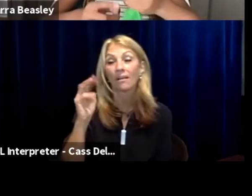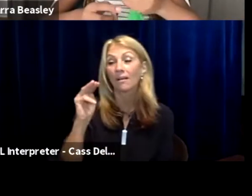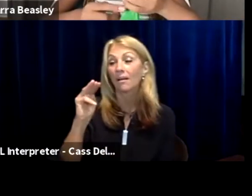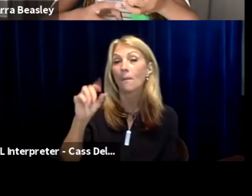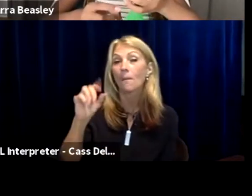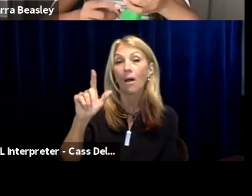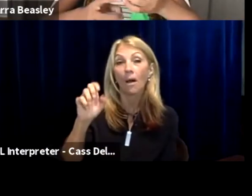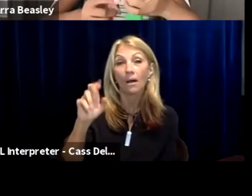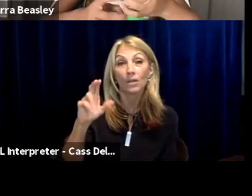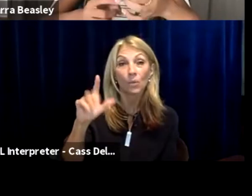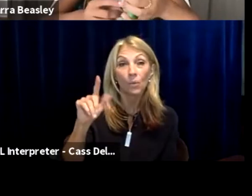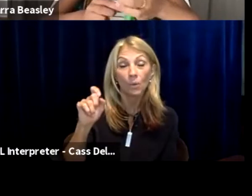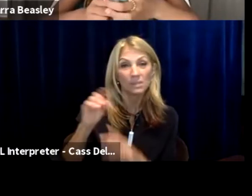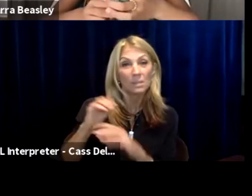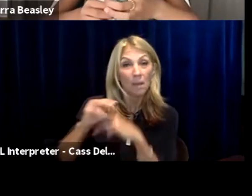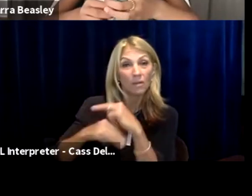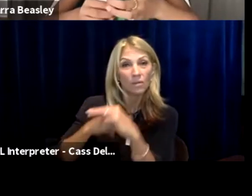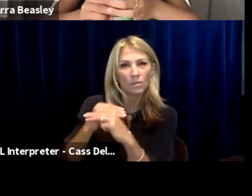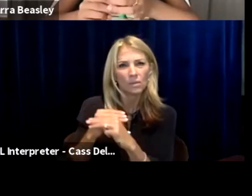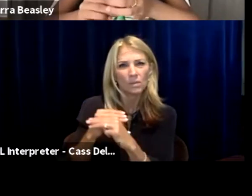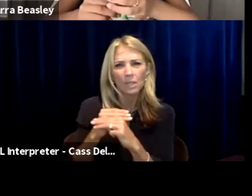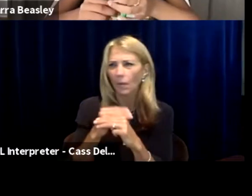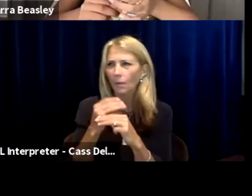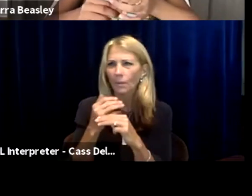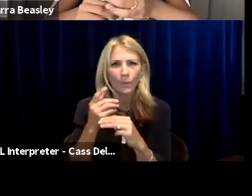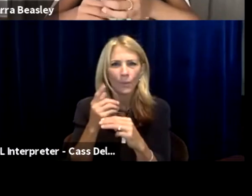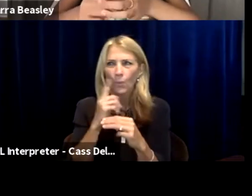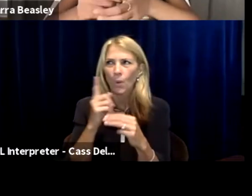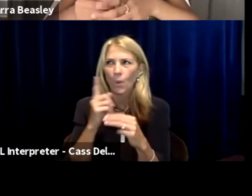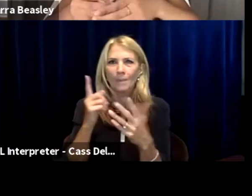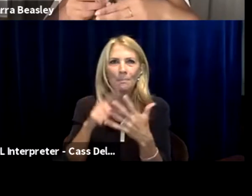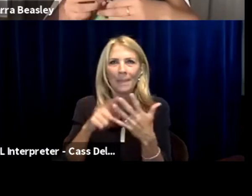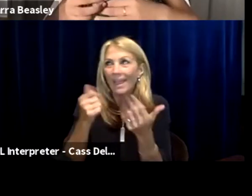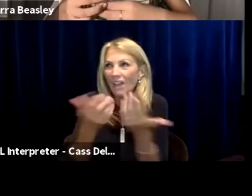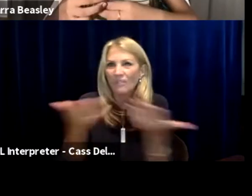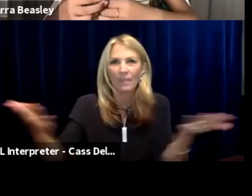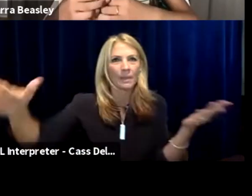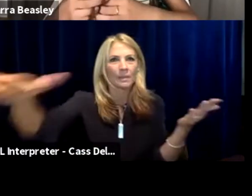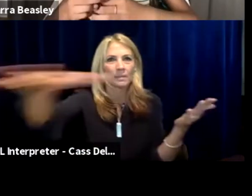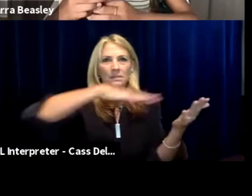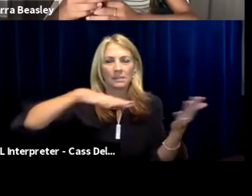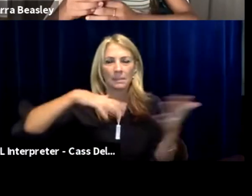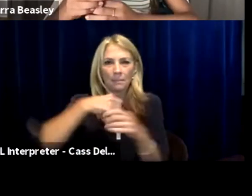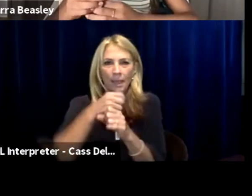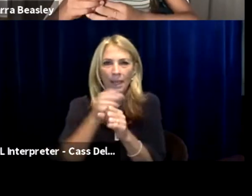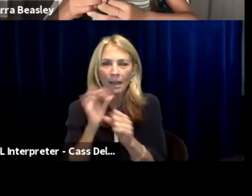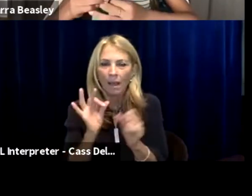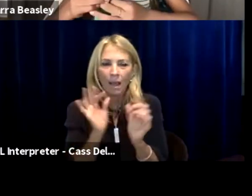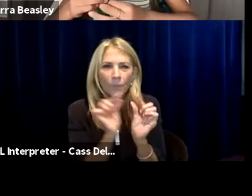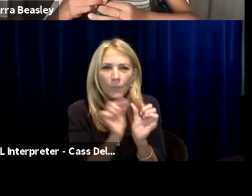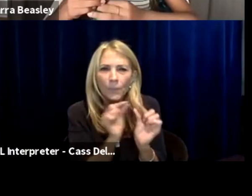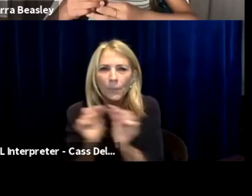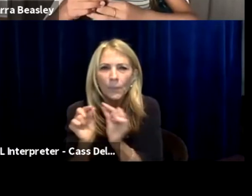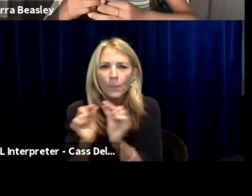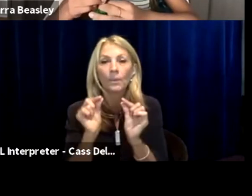table, your body. They're little invisible blocks that make up everything in the